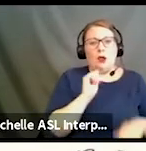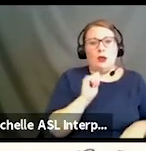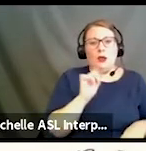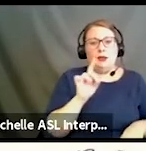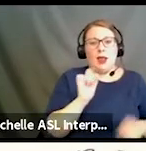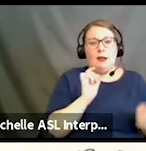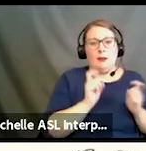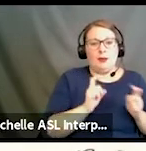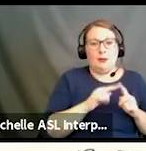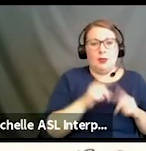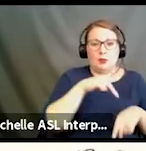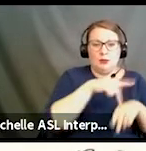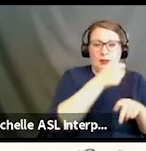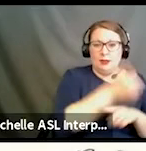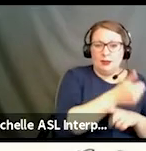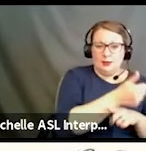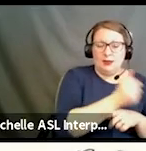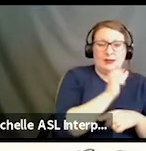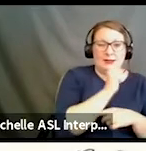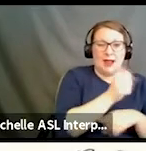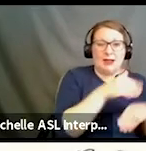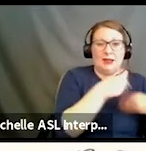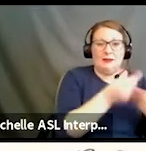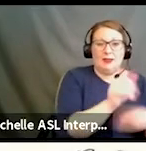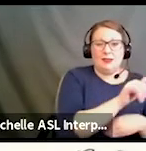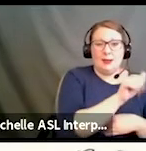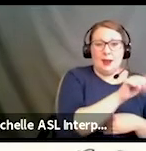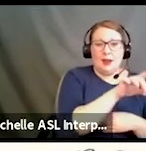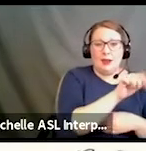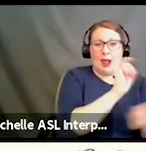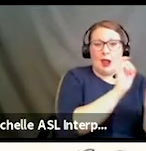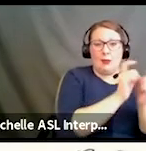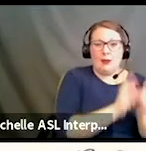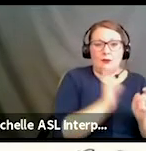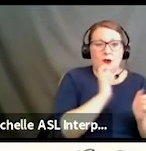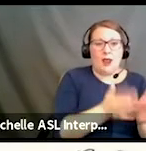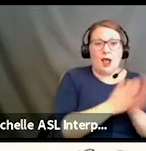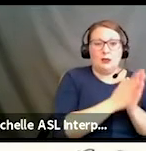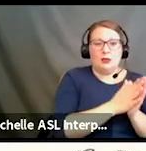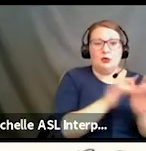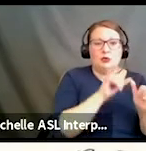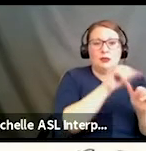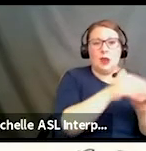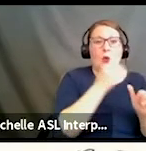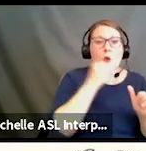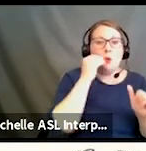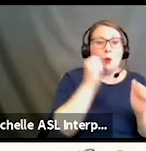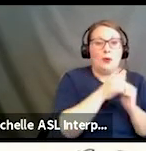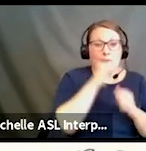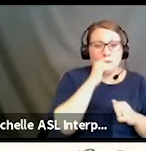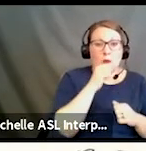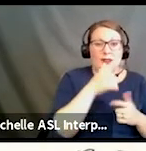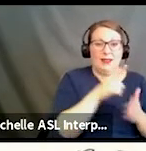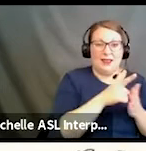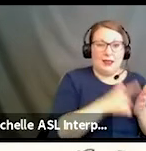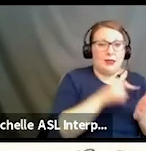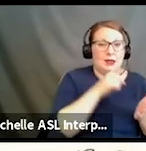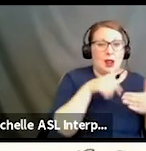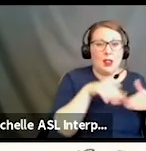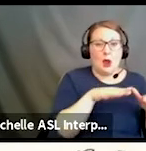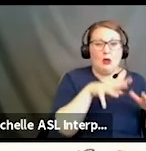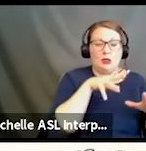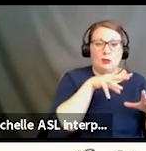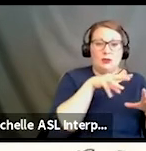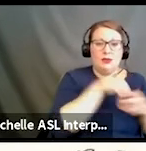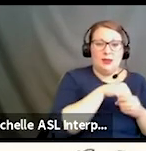the principal himself was denied the same ADA accommodation for asking to stay at home with their kids who are legally not allowed to be at